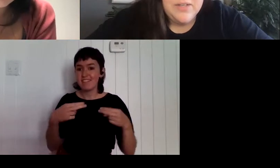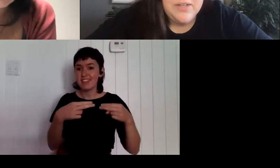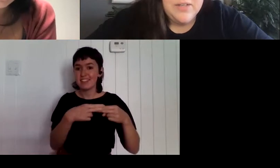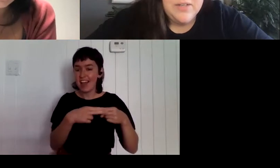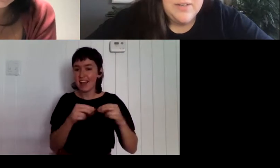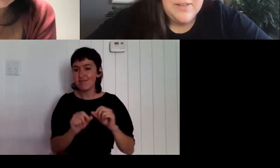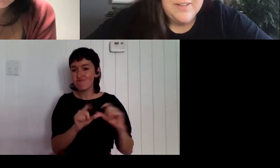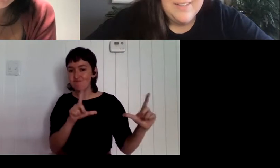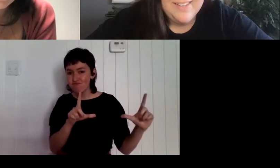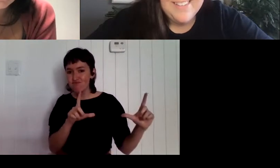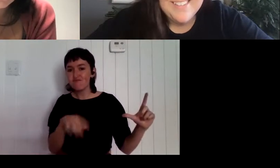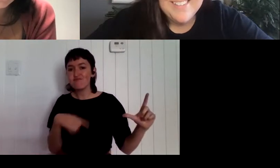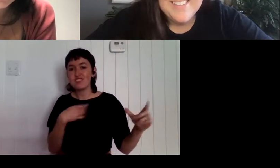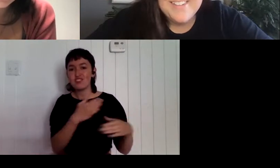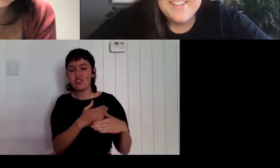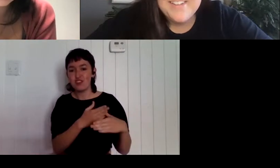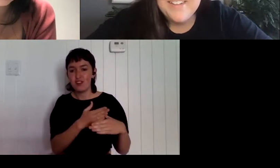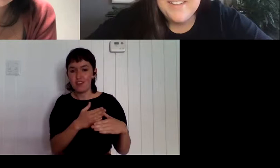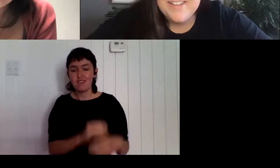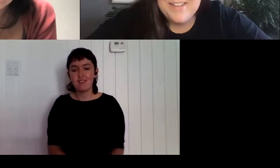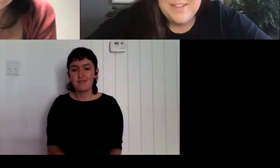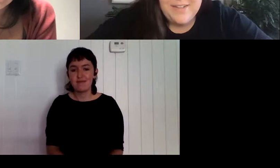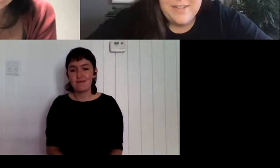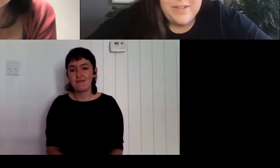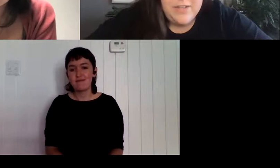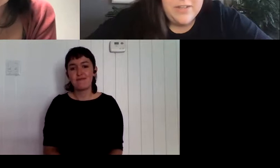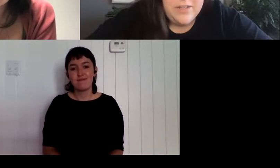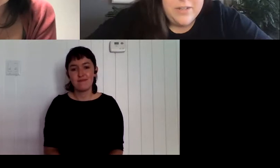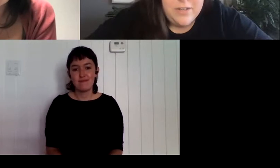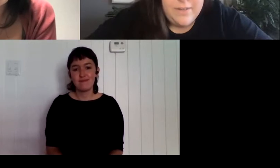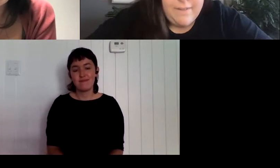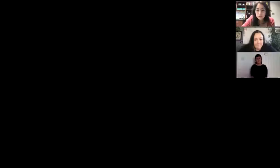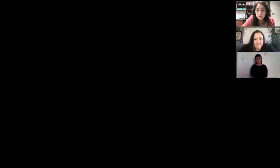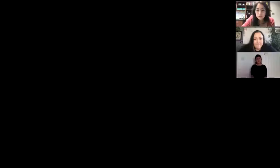So, let me share my screen here.